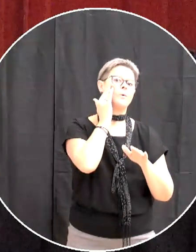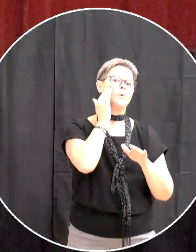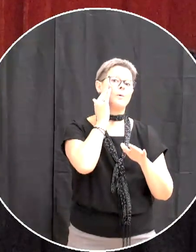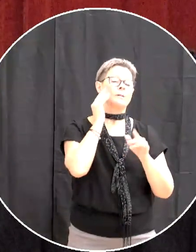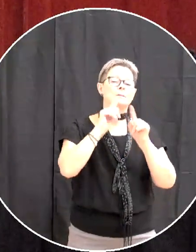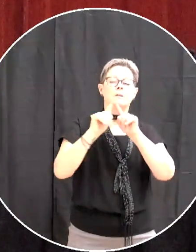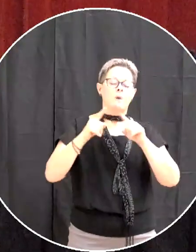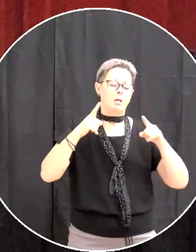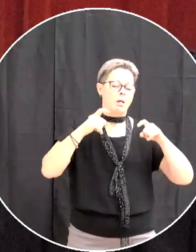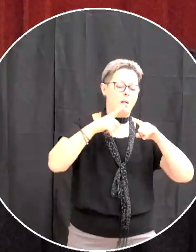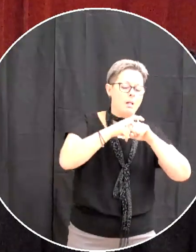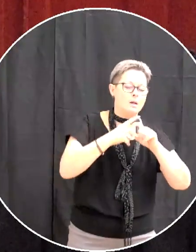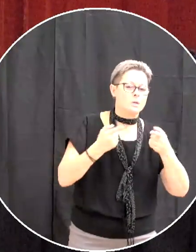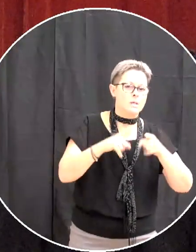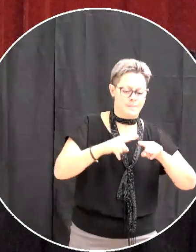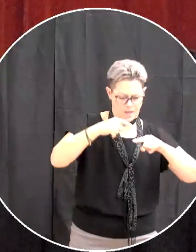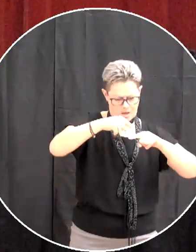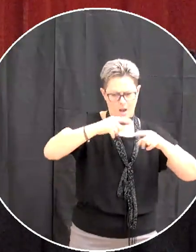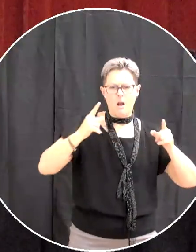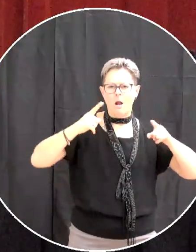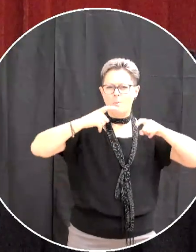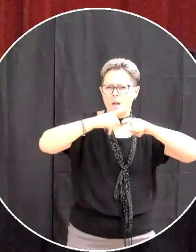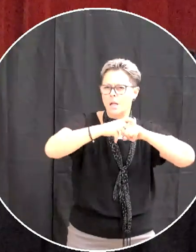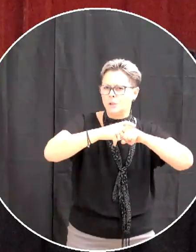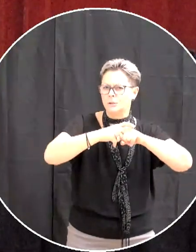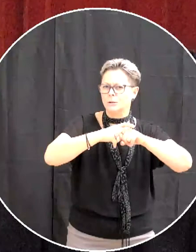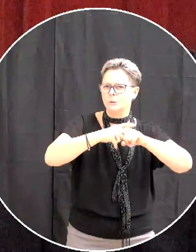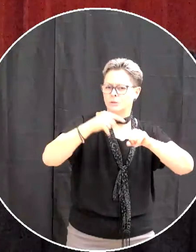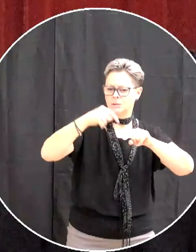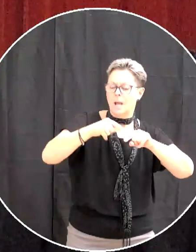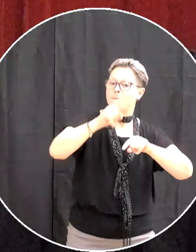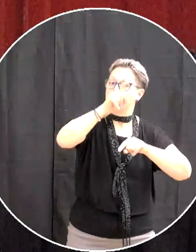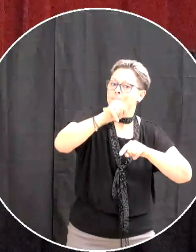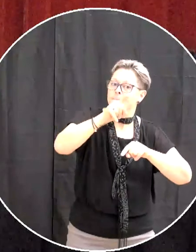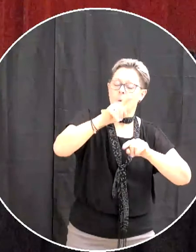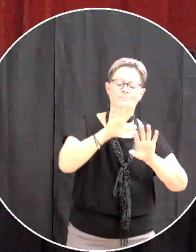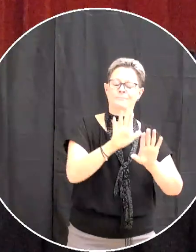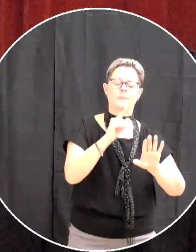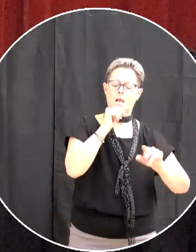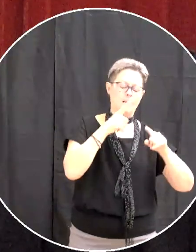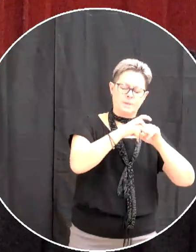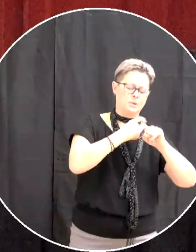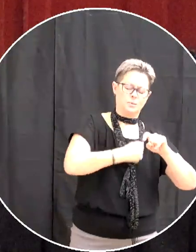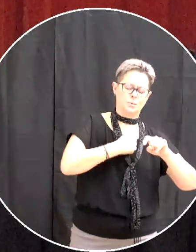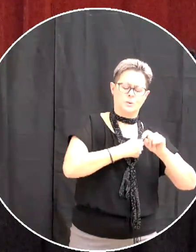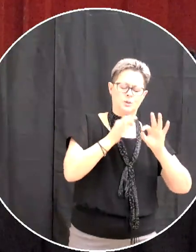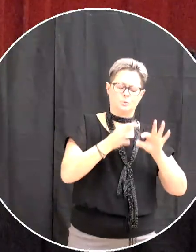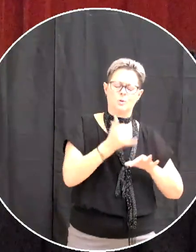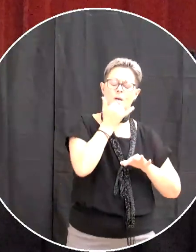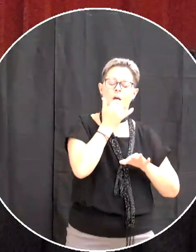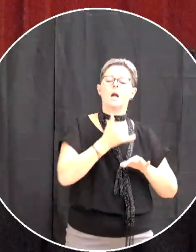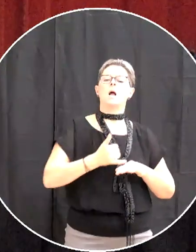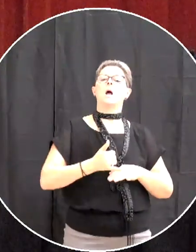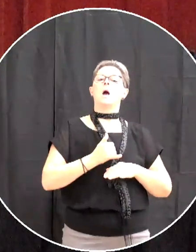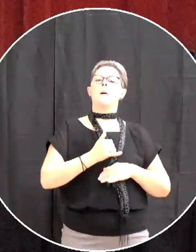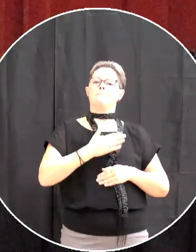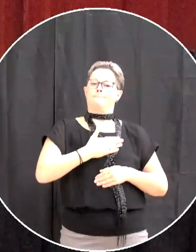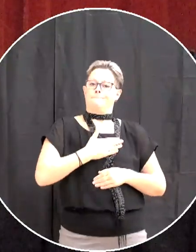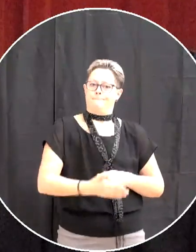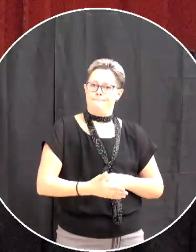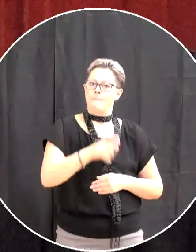the obligation to report observations of inappropriate conduct. It's no